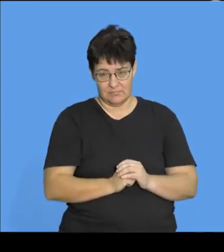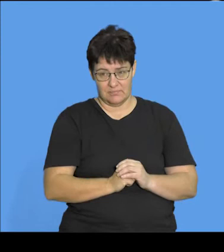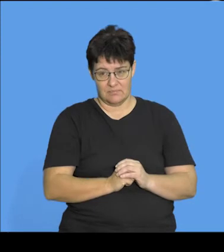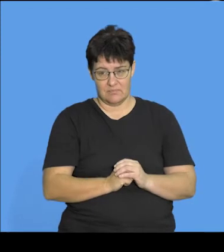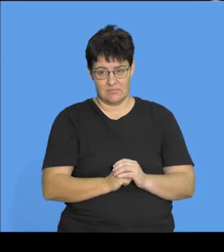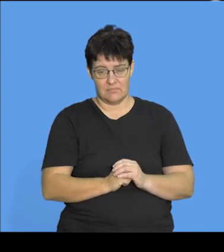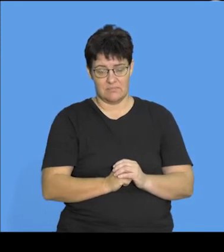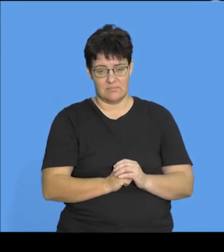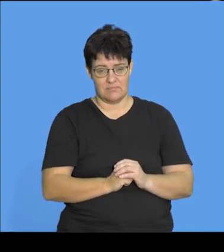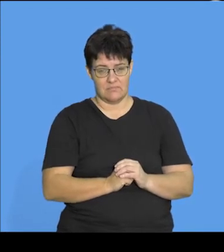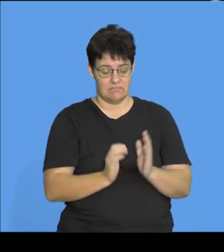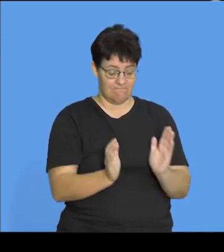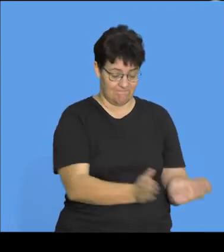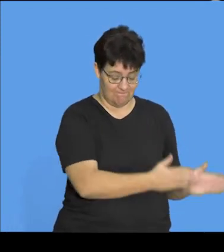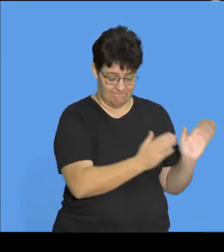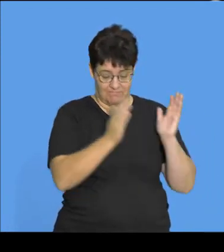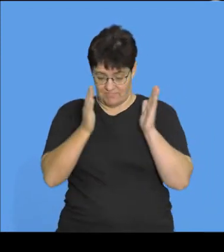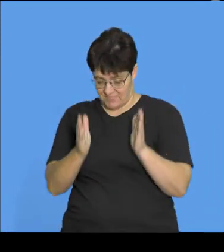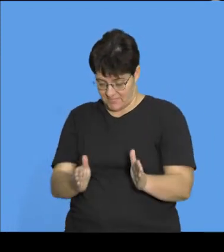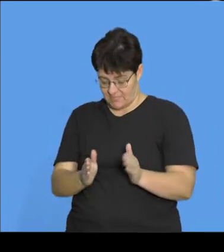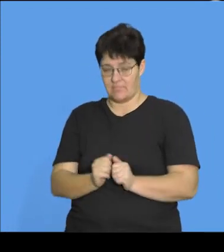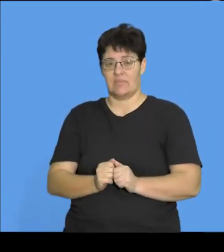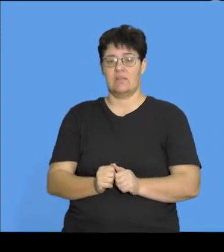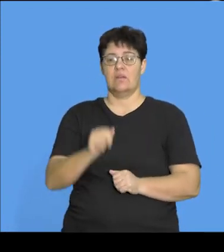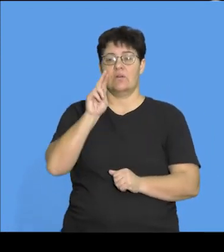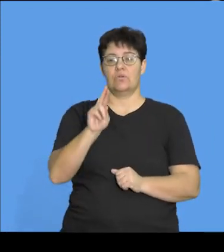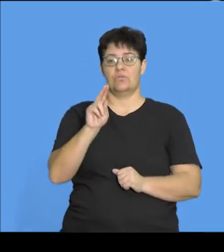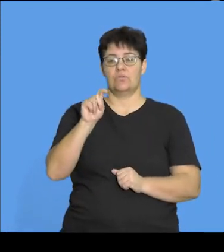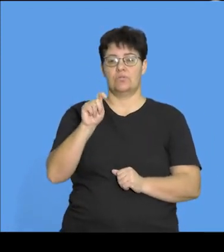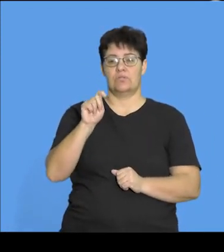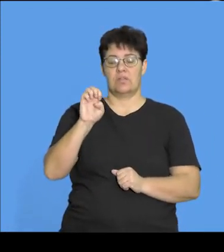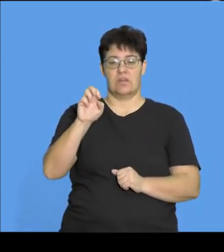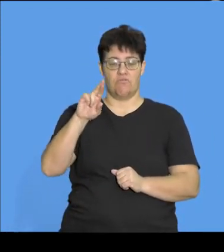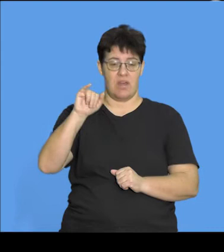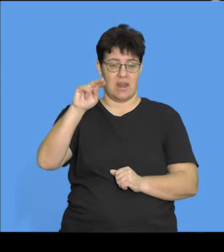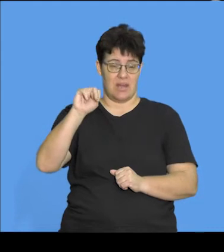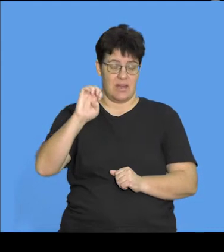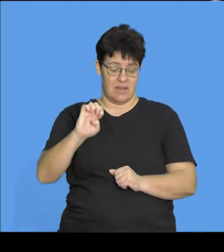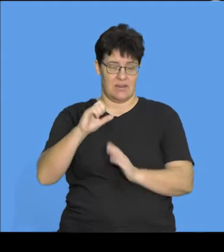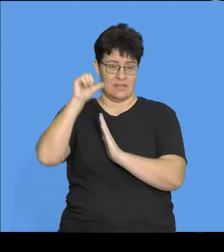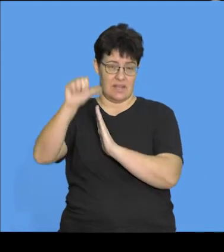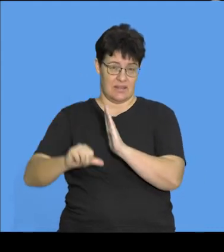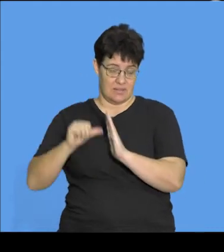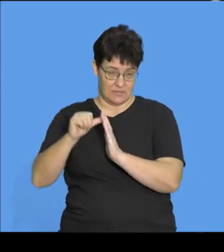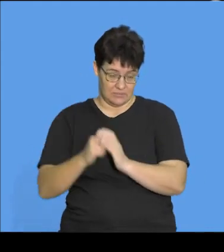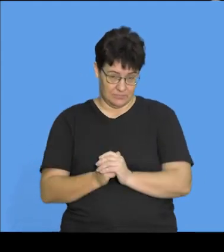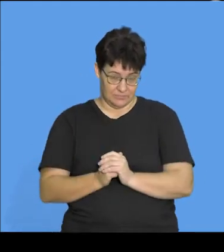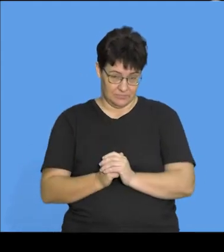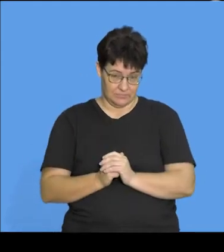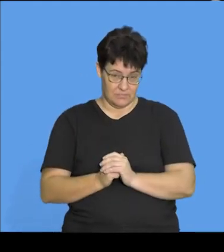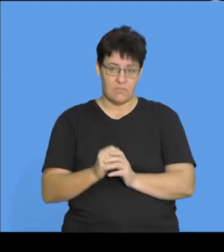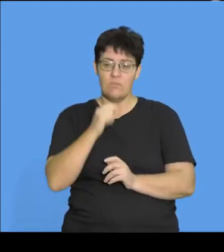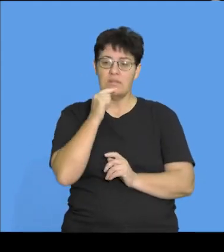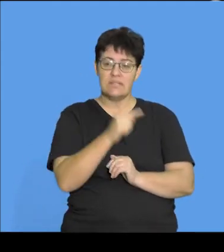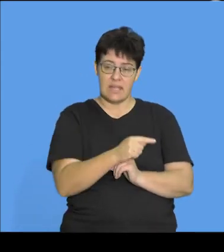Now, let's look at the process of the uterine cycle. So we've mentioned that the endometrium of the